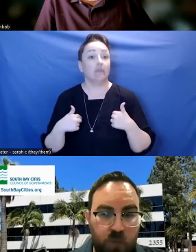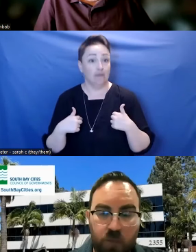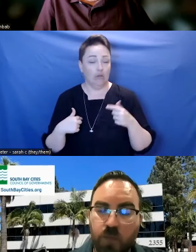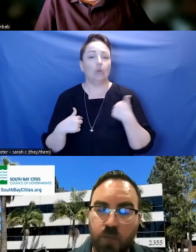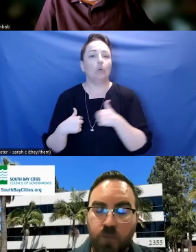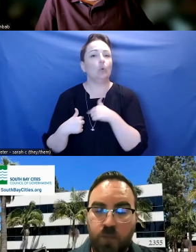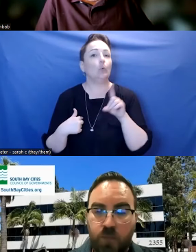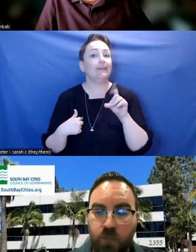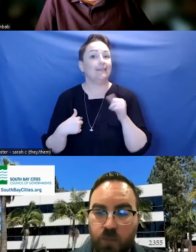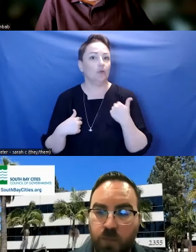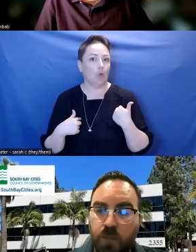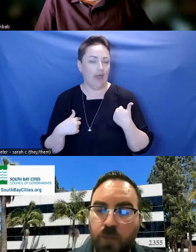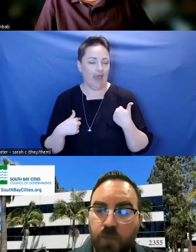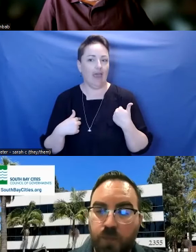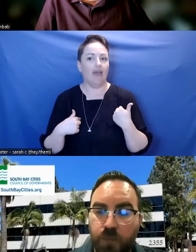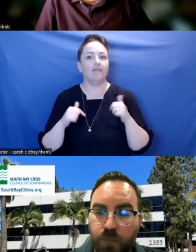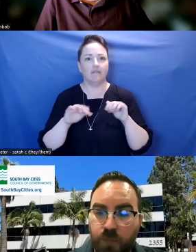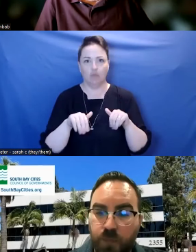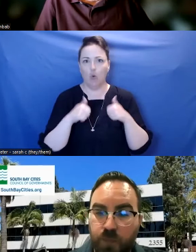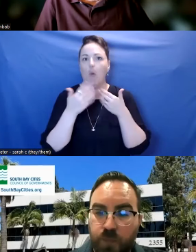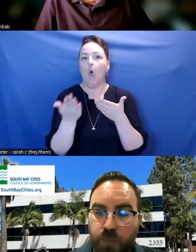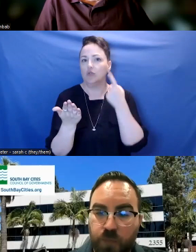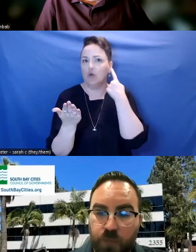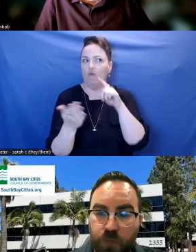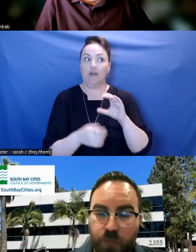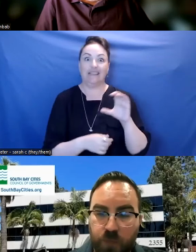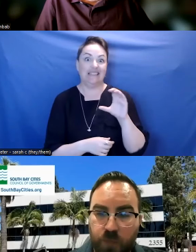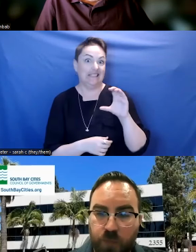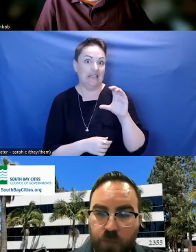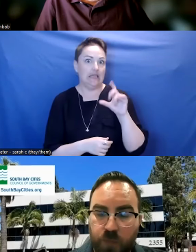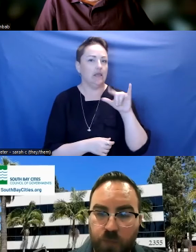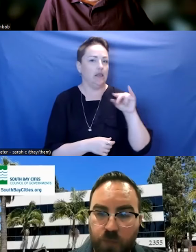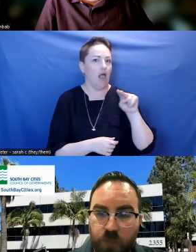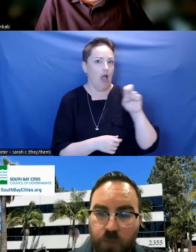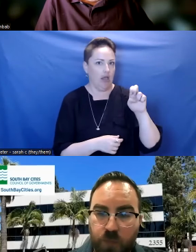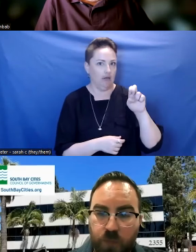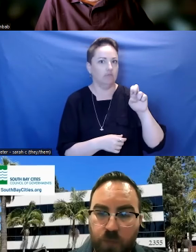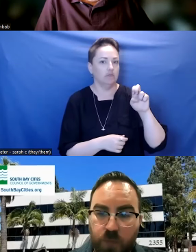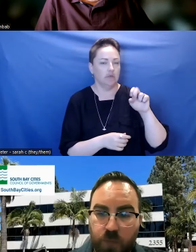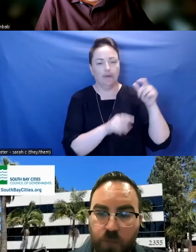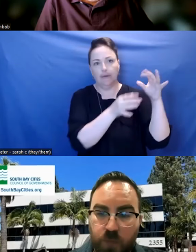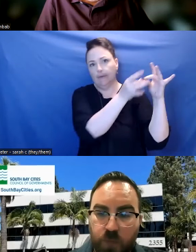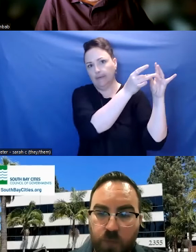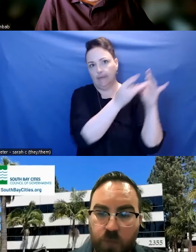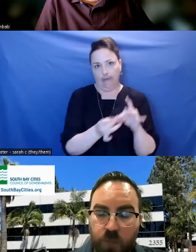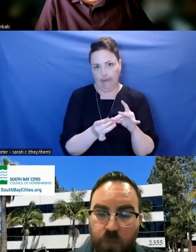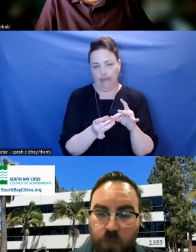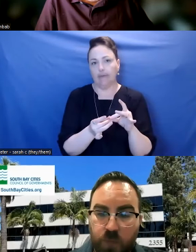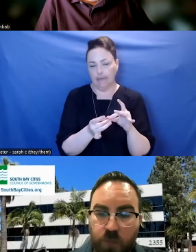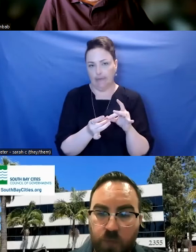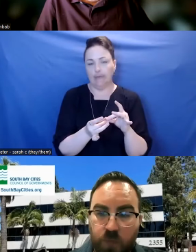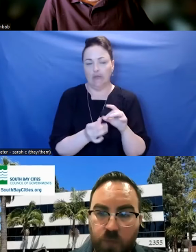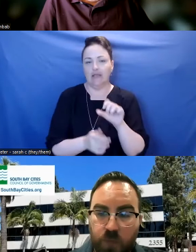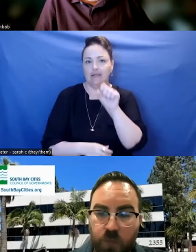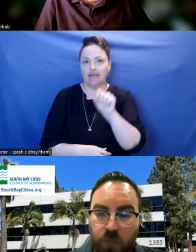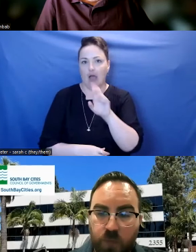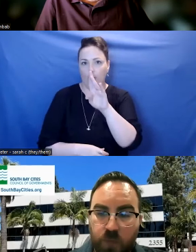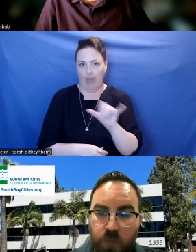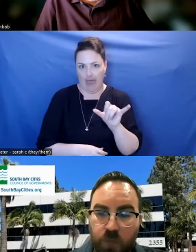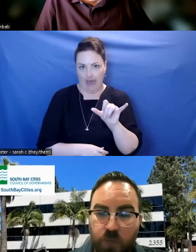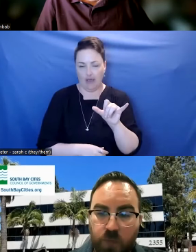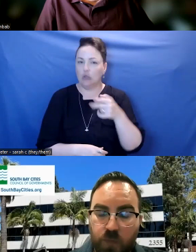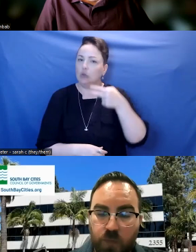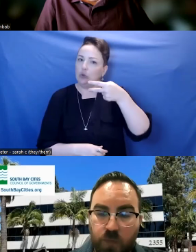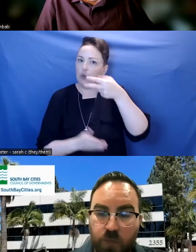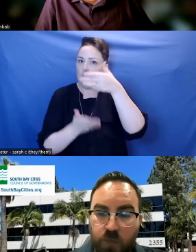Green Line, or the Sea Line, I guess, to come into the South Bay. It would only have 2 stops, and it wouldn't be coming